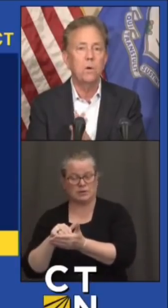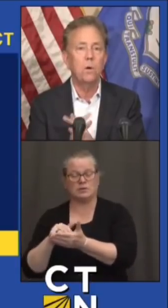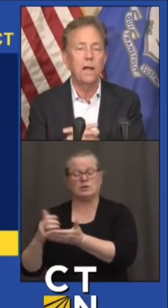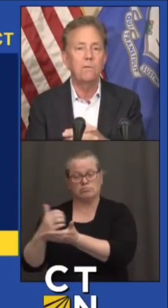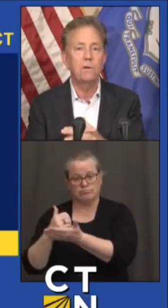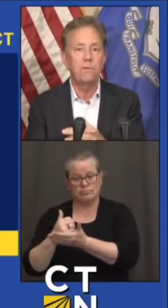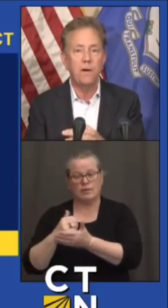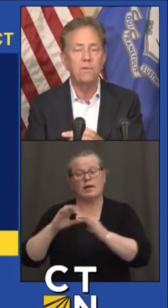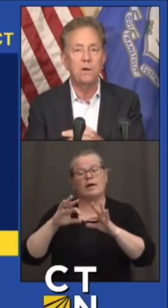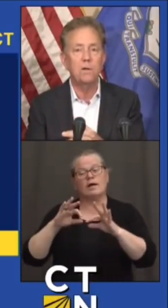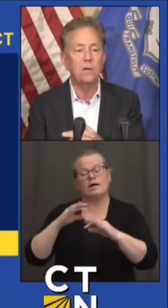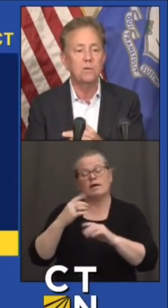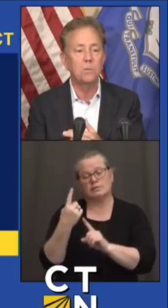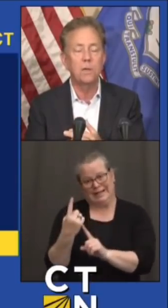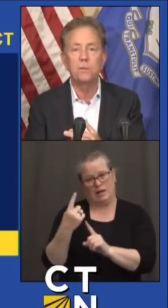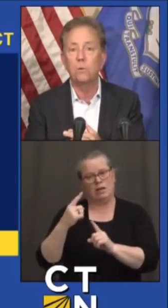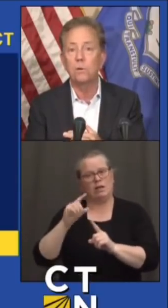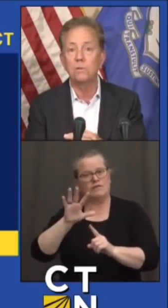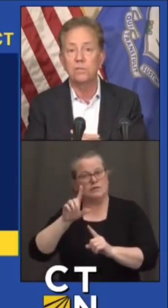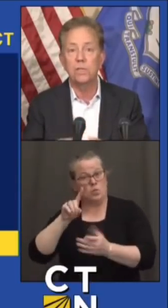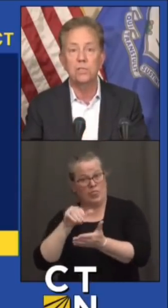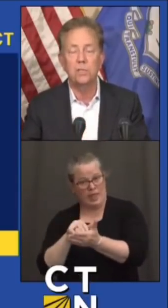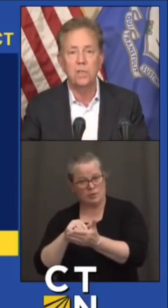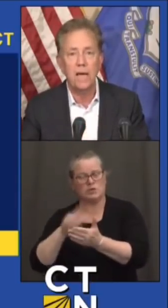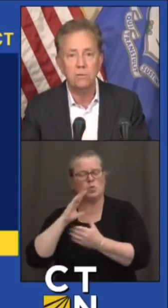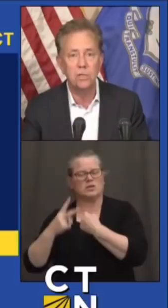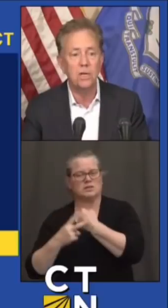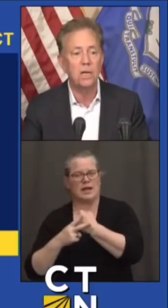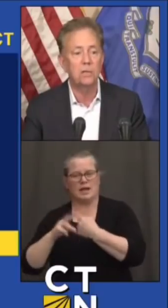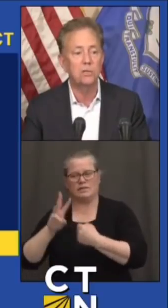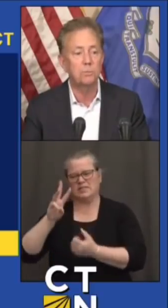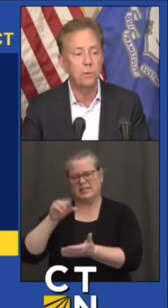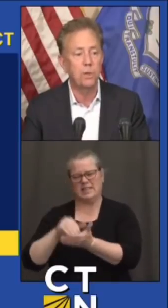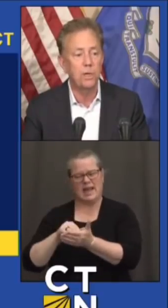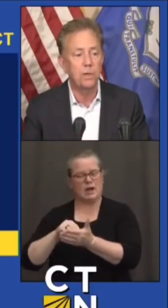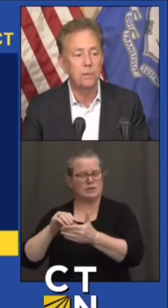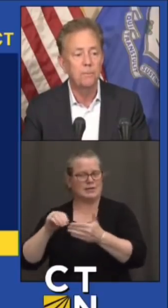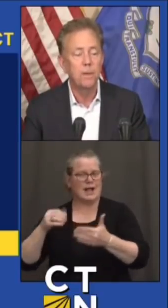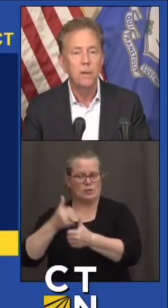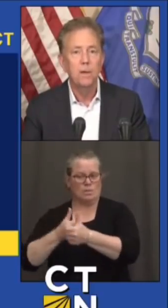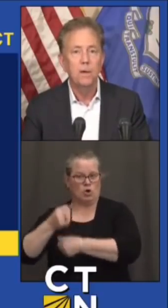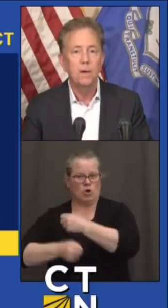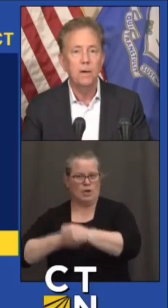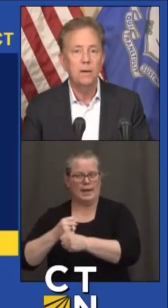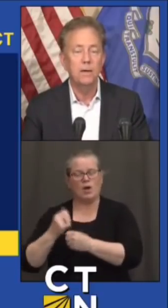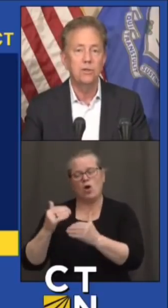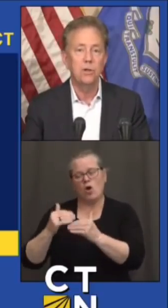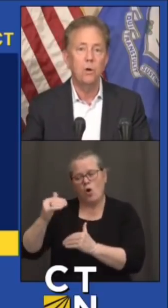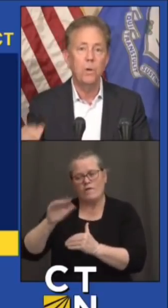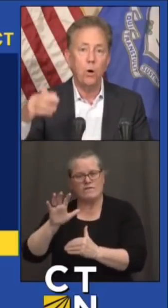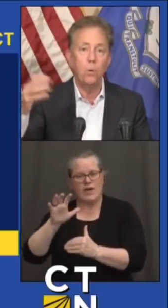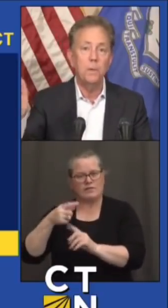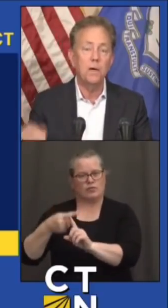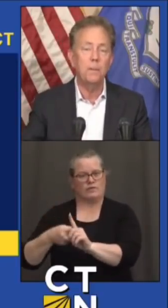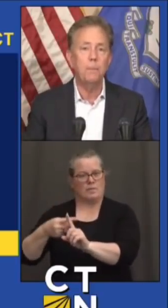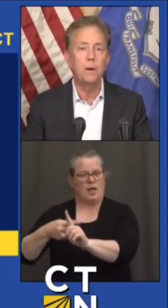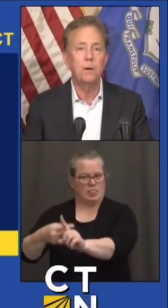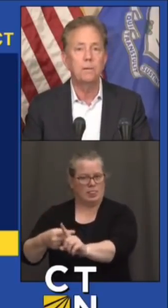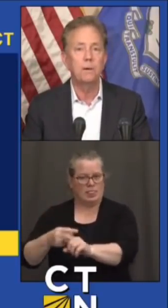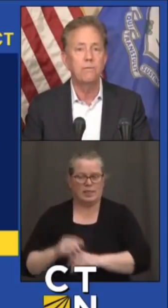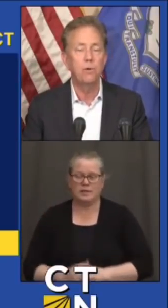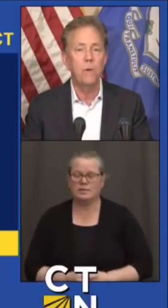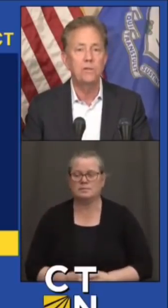save on average $500 a month or $6,000 per year. As you know, we opened